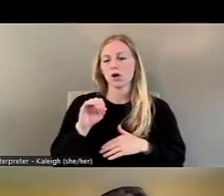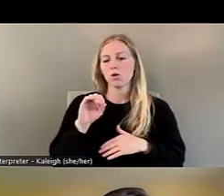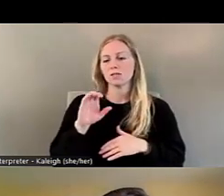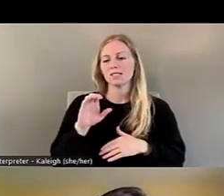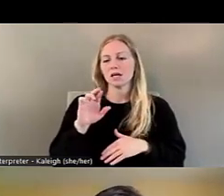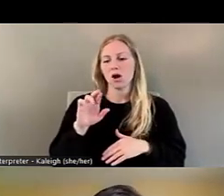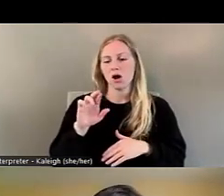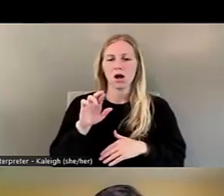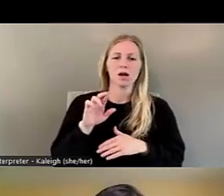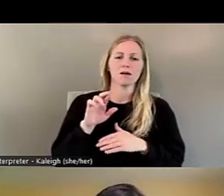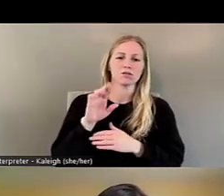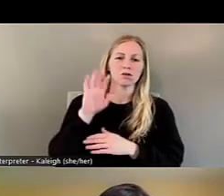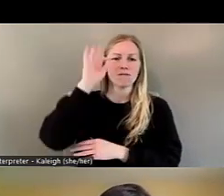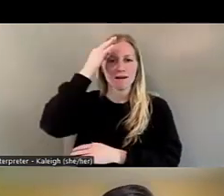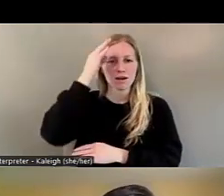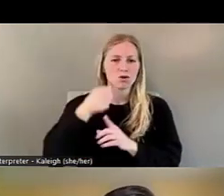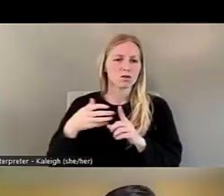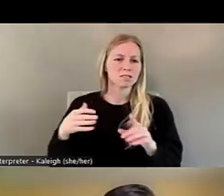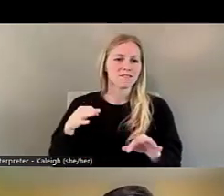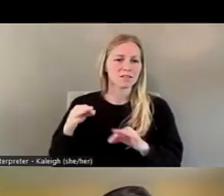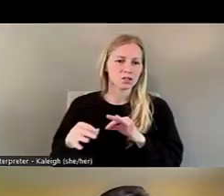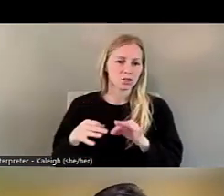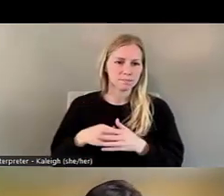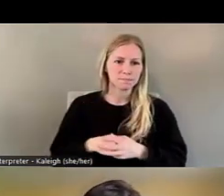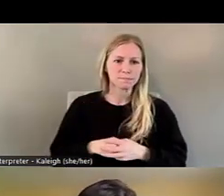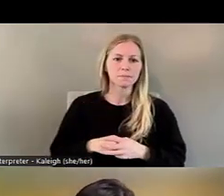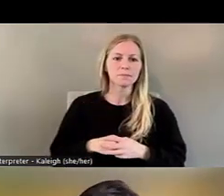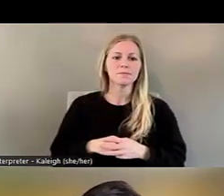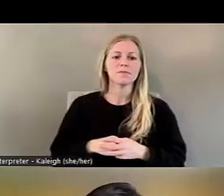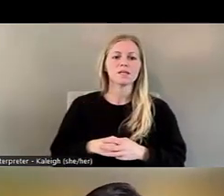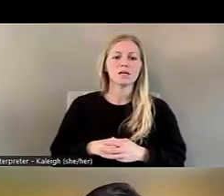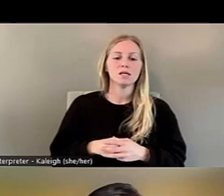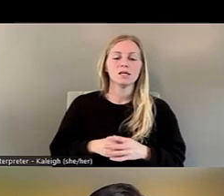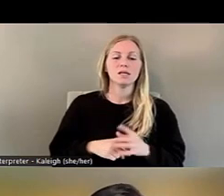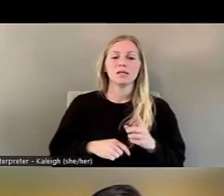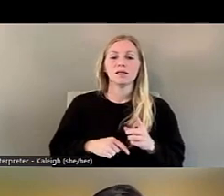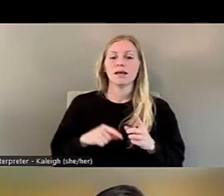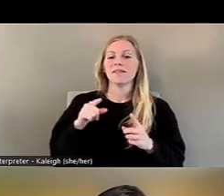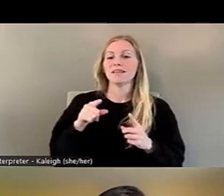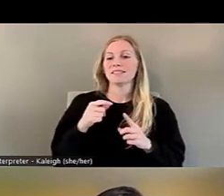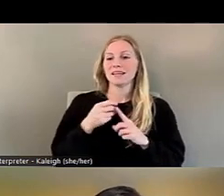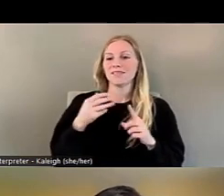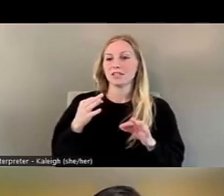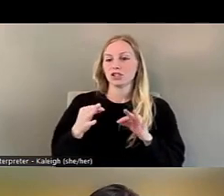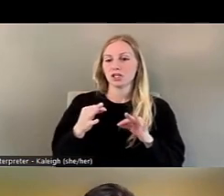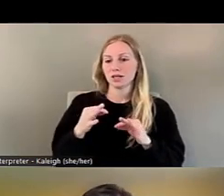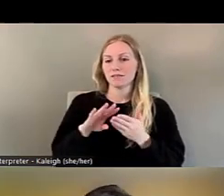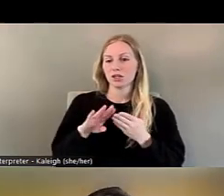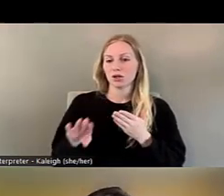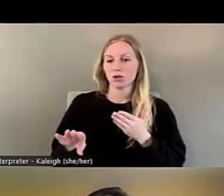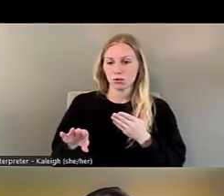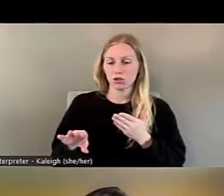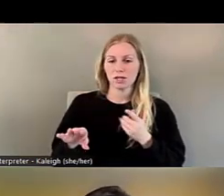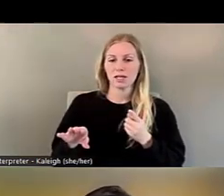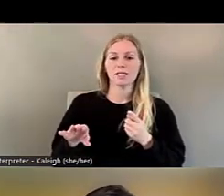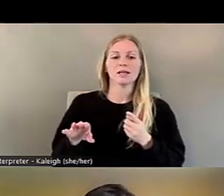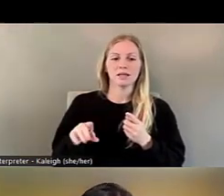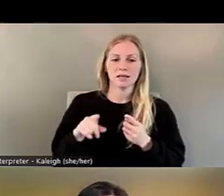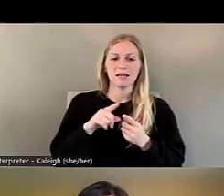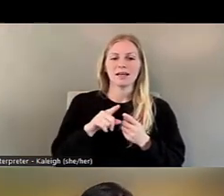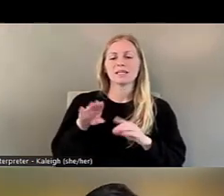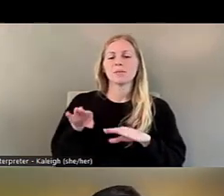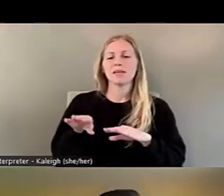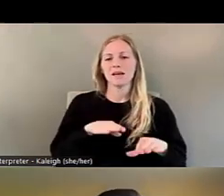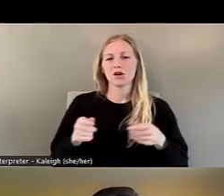definition. And OCR distinguishes this definition of seclusion from a behavior management technique in